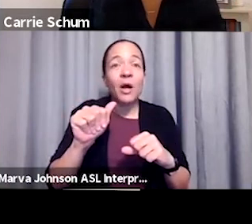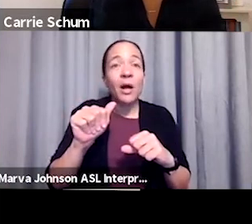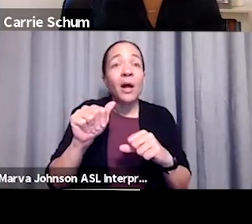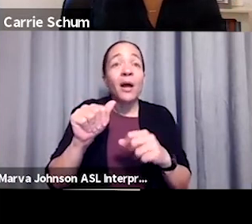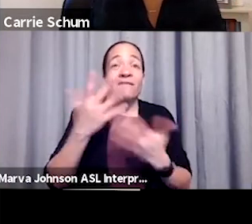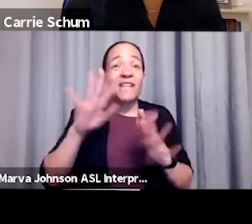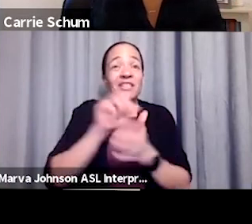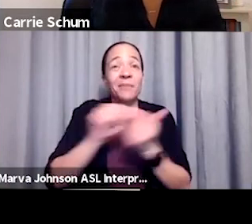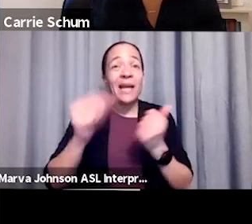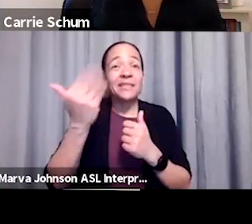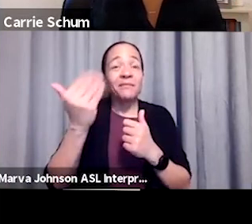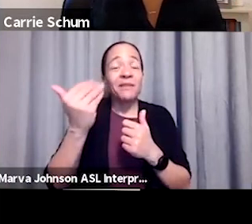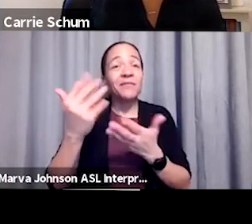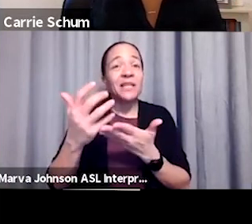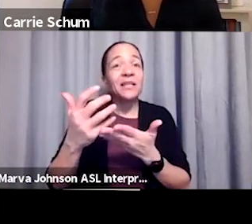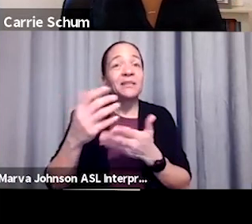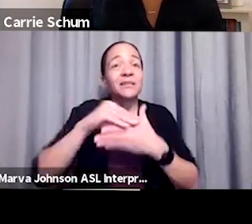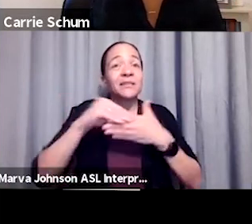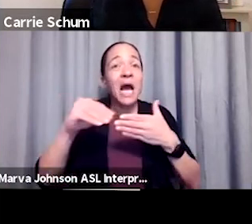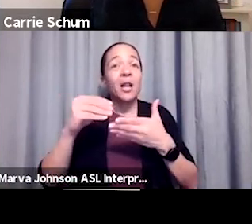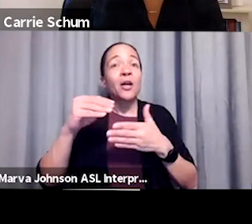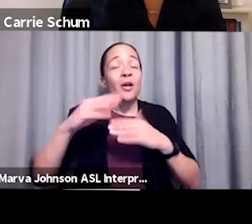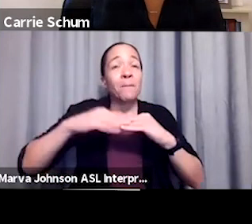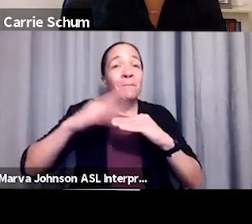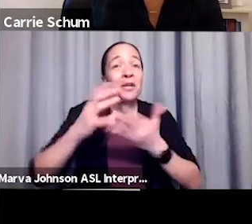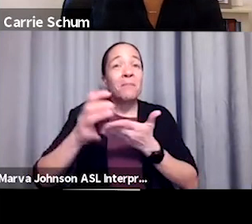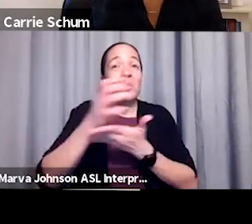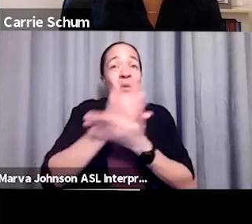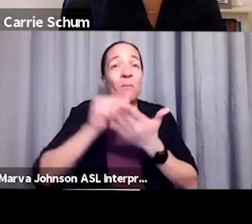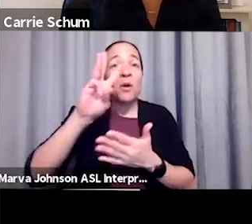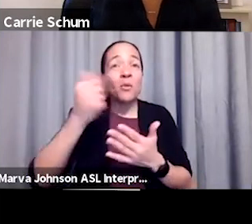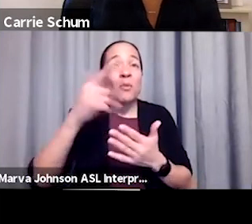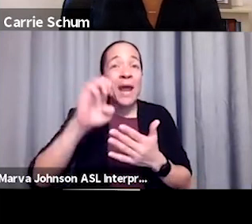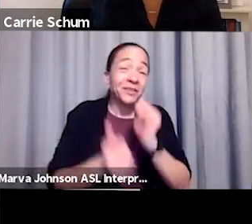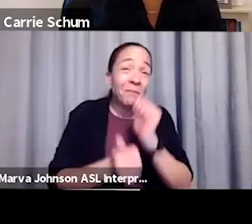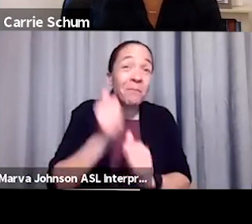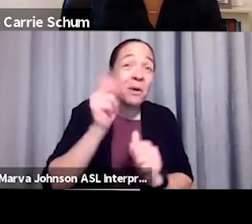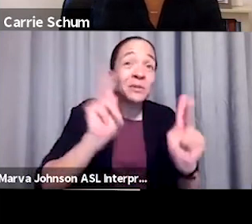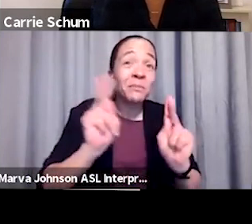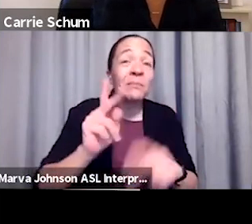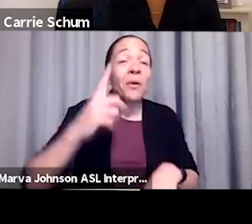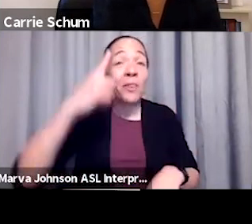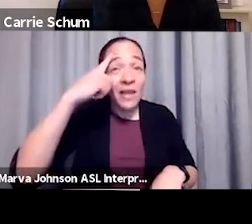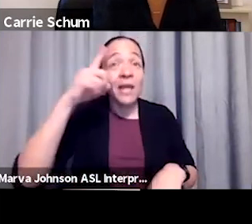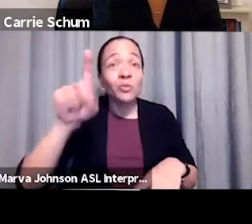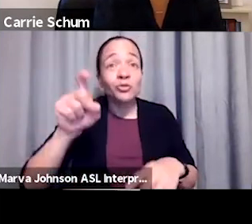it in our American Aspirations data. Most people believe that you should be able to live on a minimum wage.